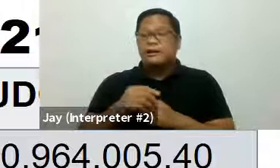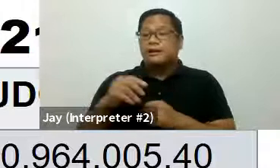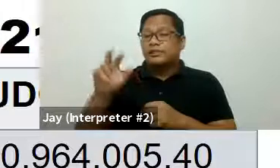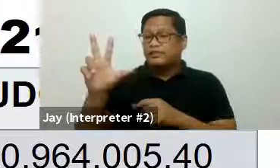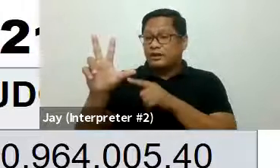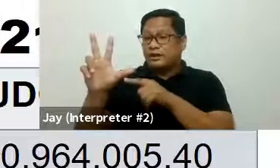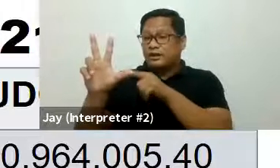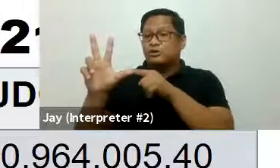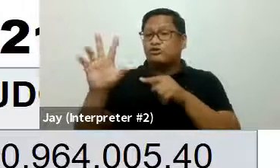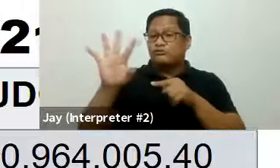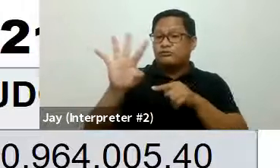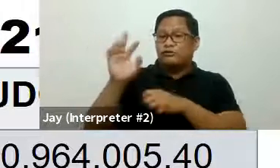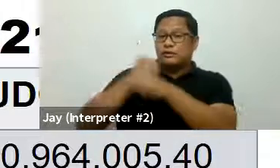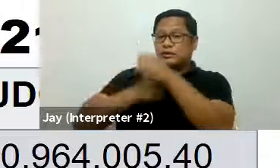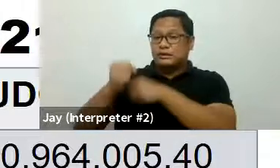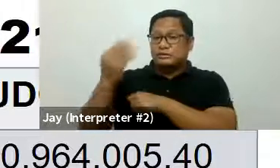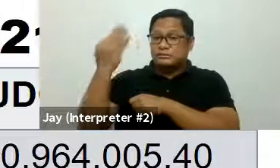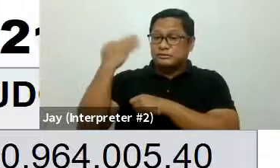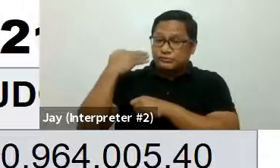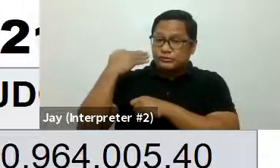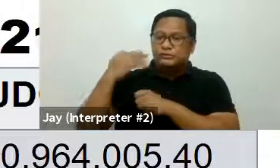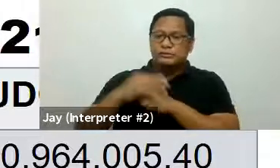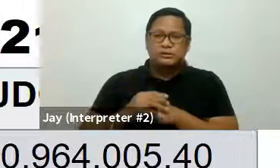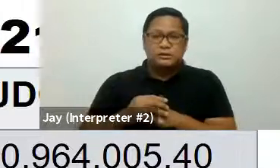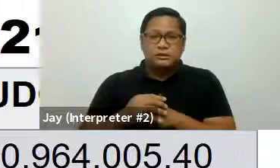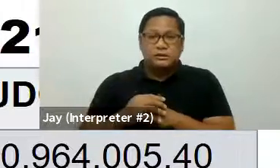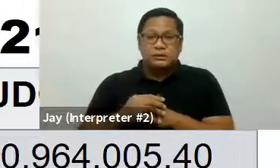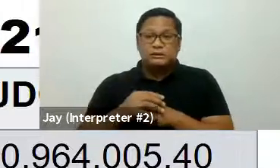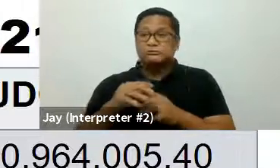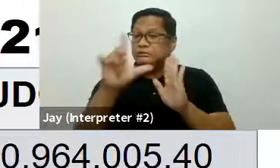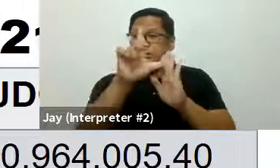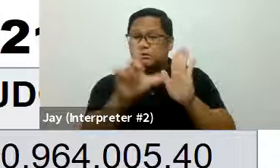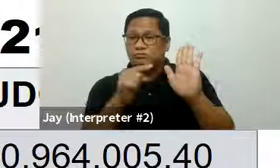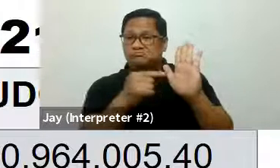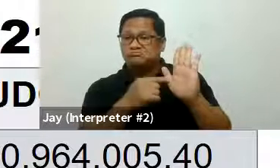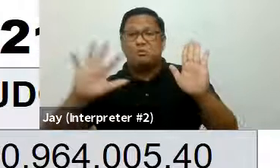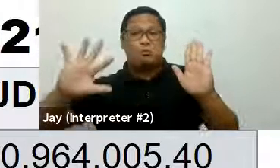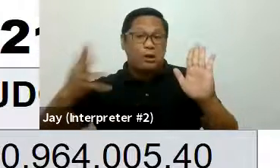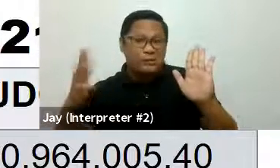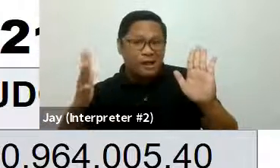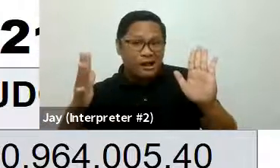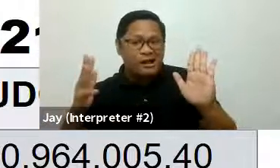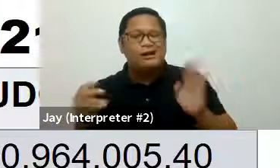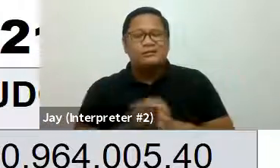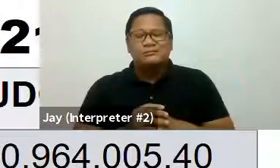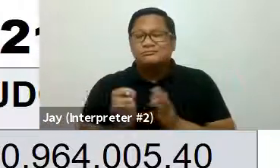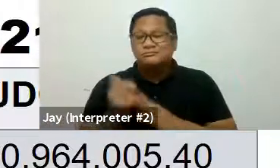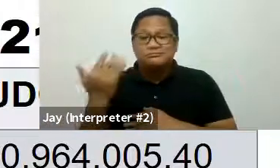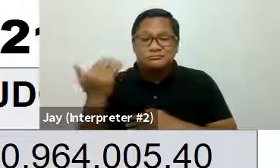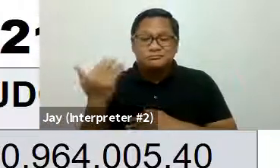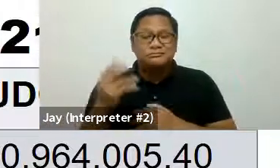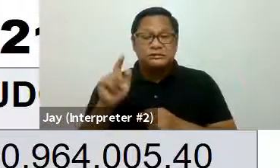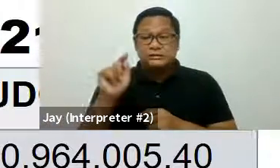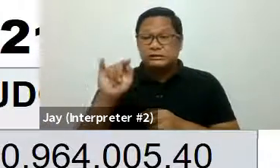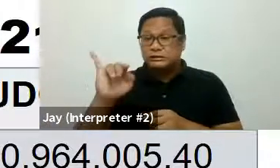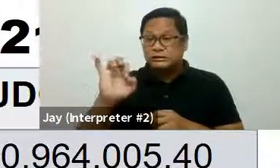ago. And we don't have, the law is not yet there. That is why the tier 1 should